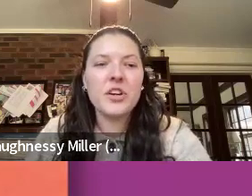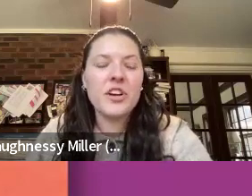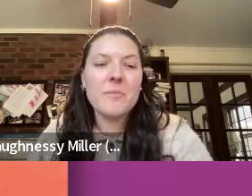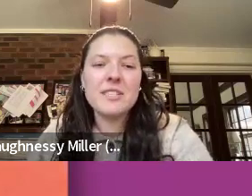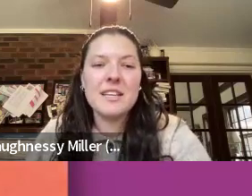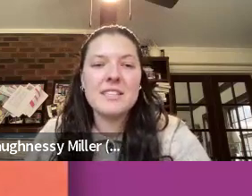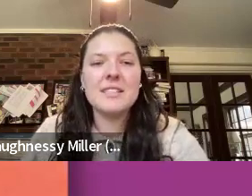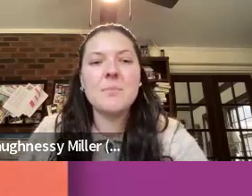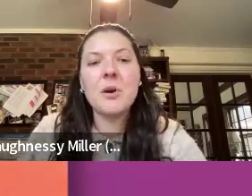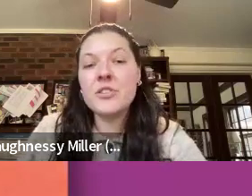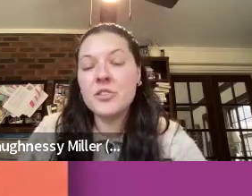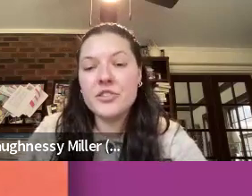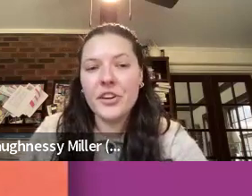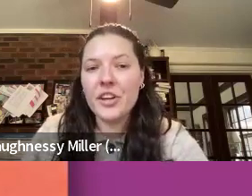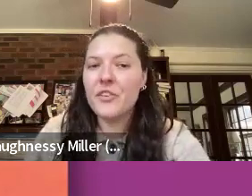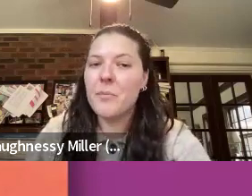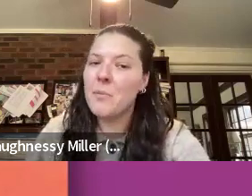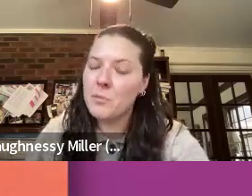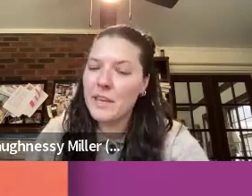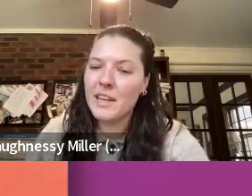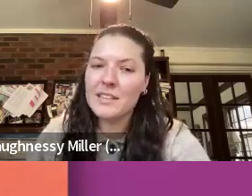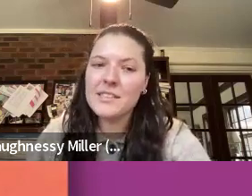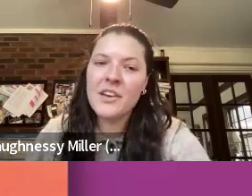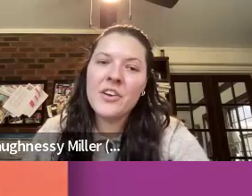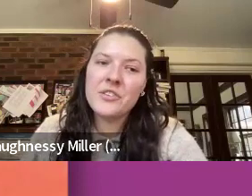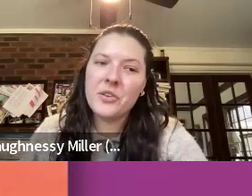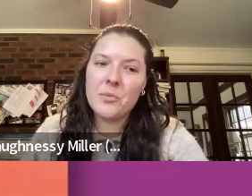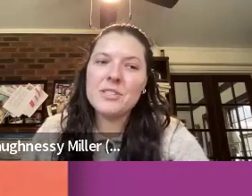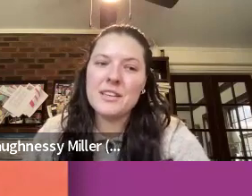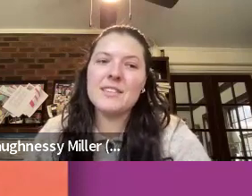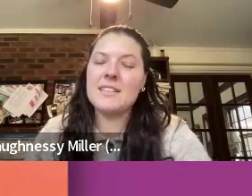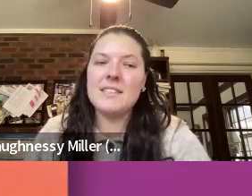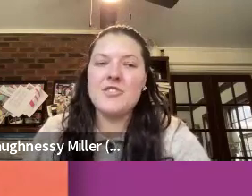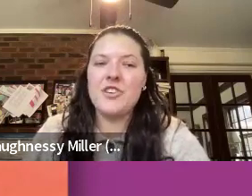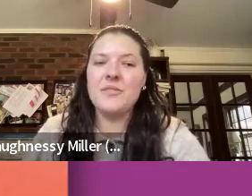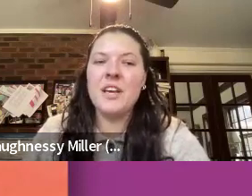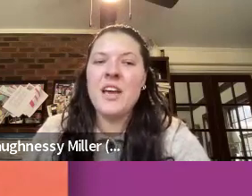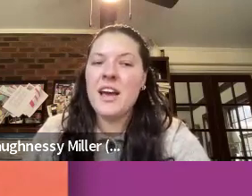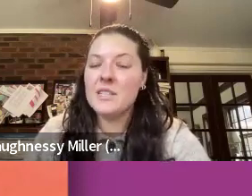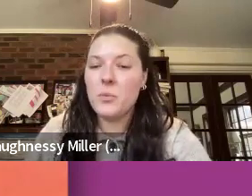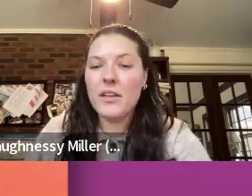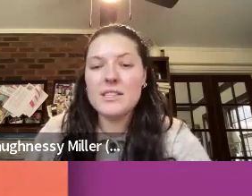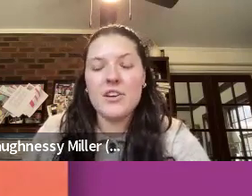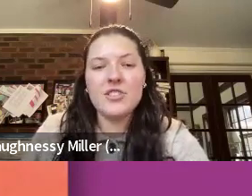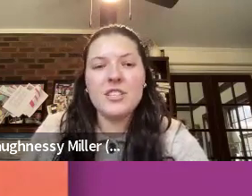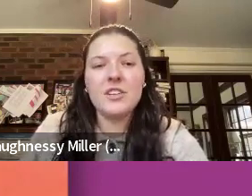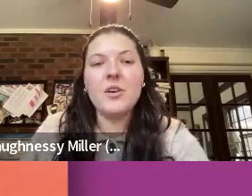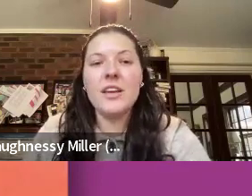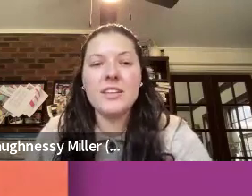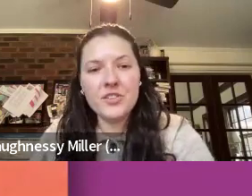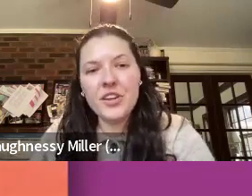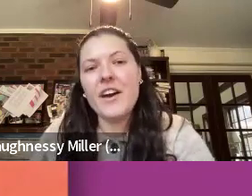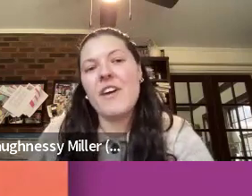Readers will learn of Mercedes's personal journey from humble beginnings to global singing sensation, as well as